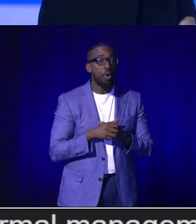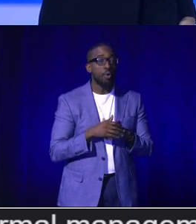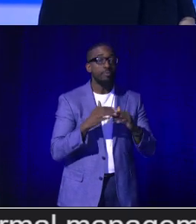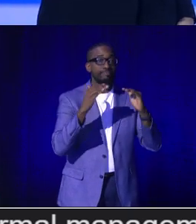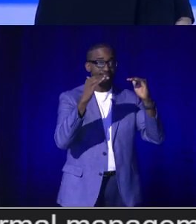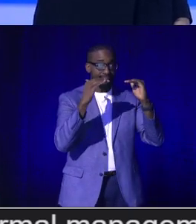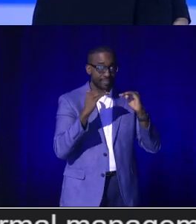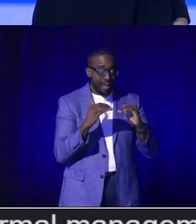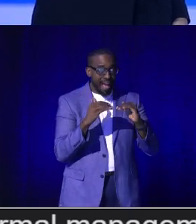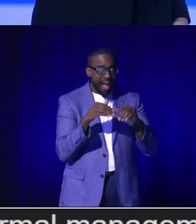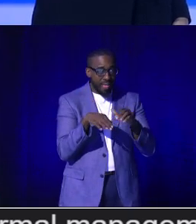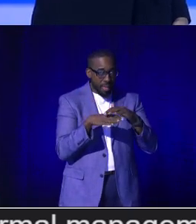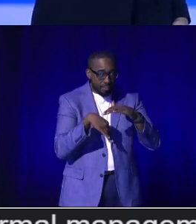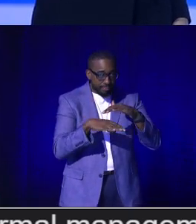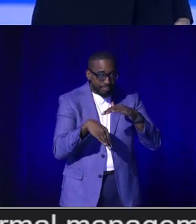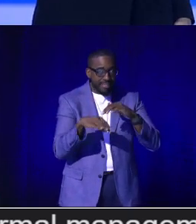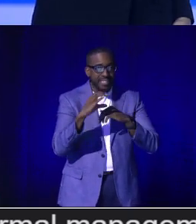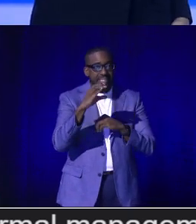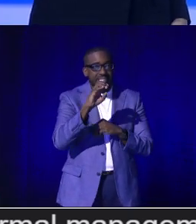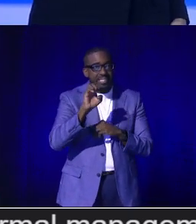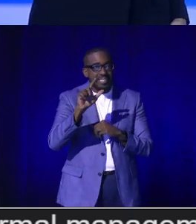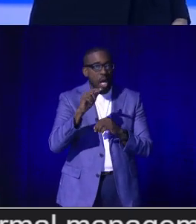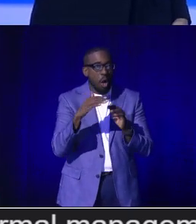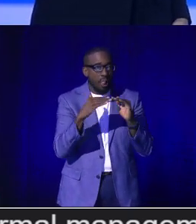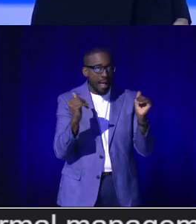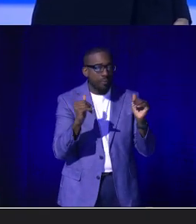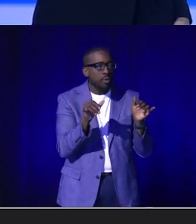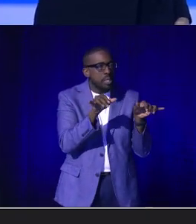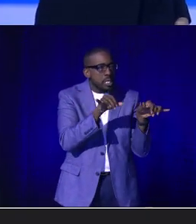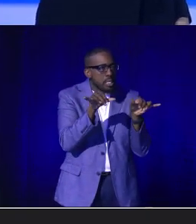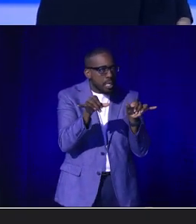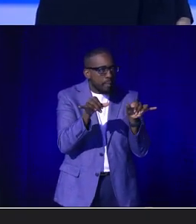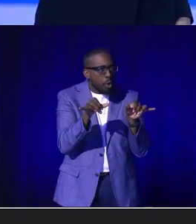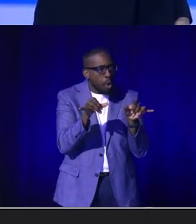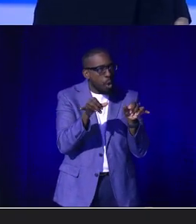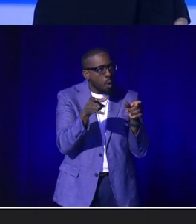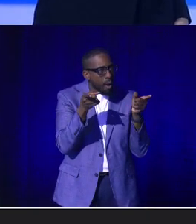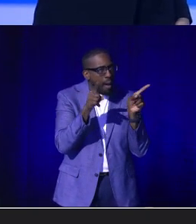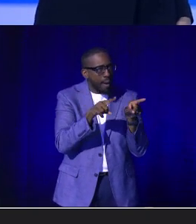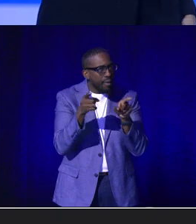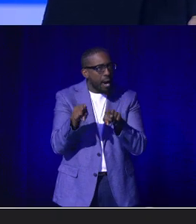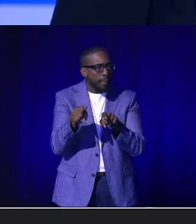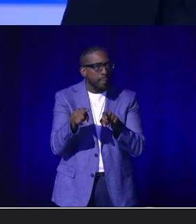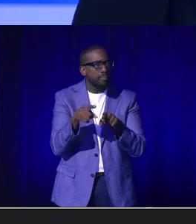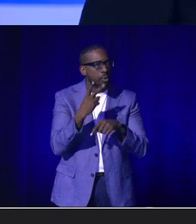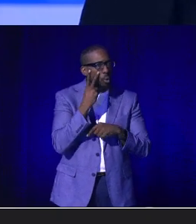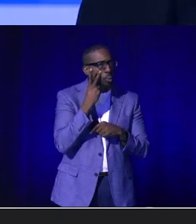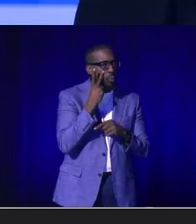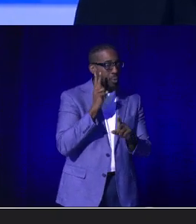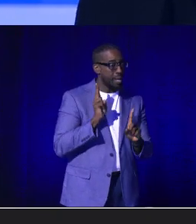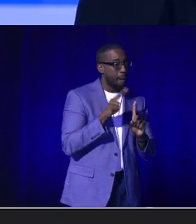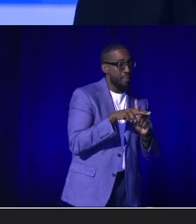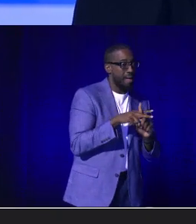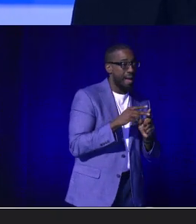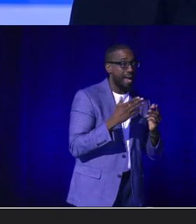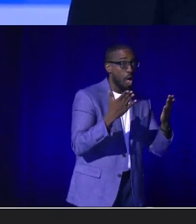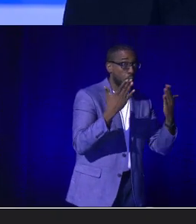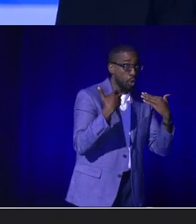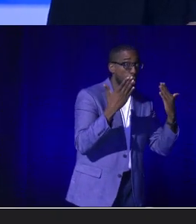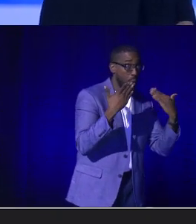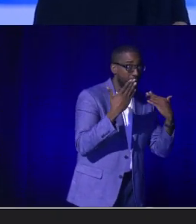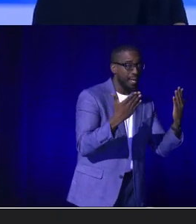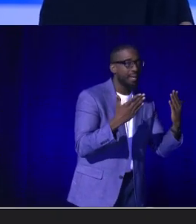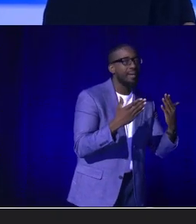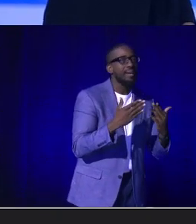indicating a similar phenomenon where we're applying cooling and we observe things like metallic plating on one end of the battery as a result of the